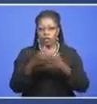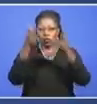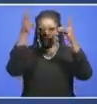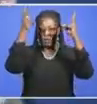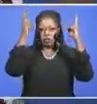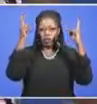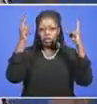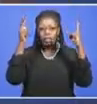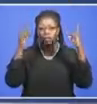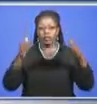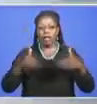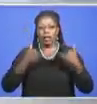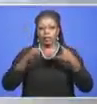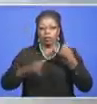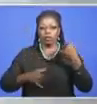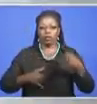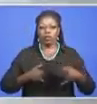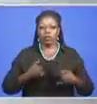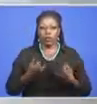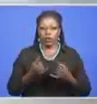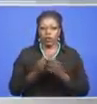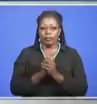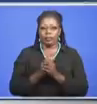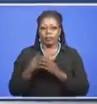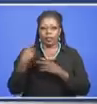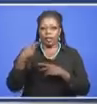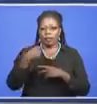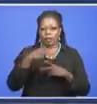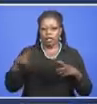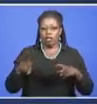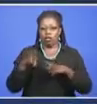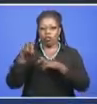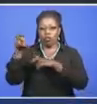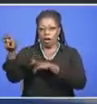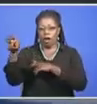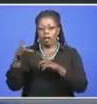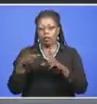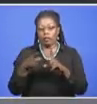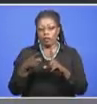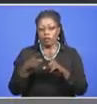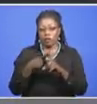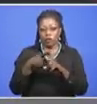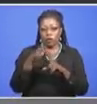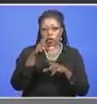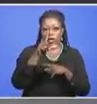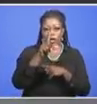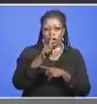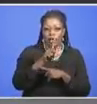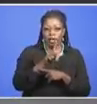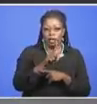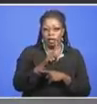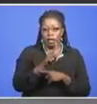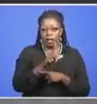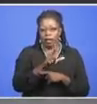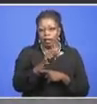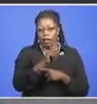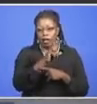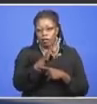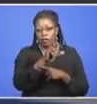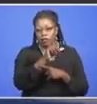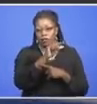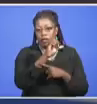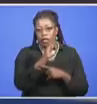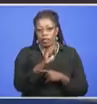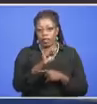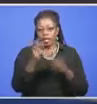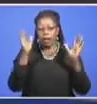joy. Me traveling to Las Vegas, competing in the Bahamas, it was just amazing,